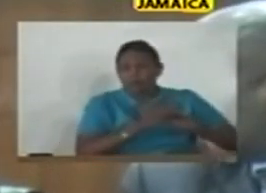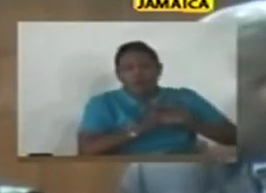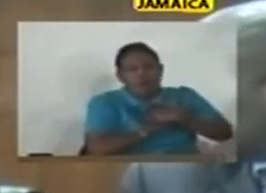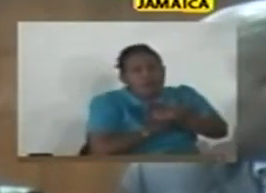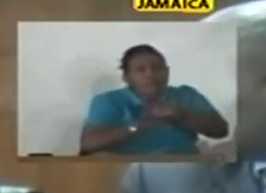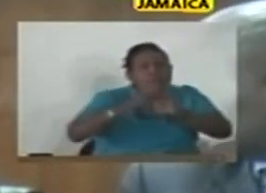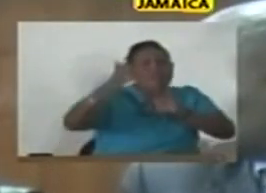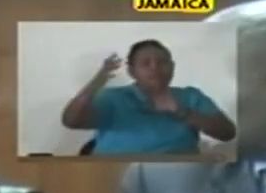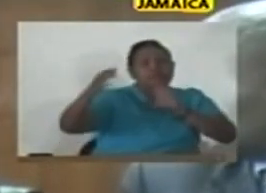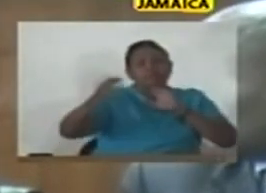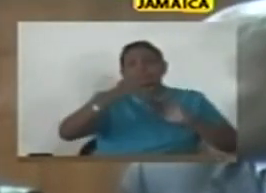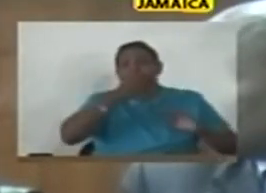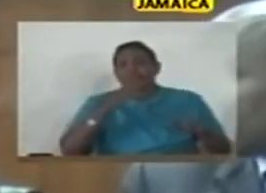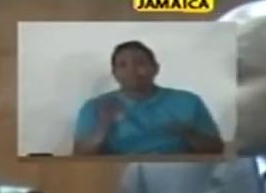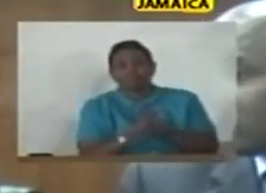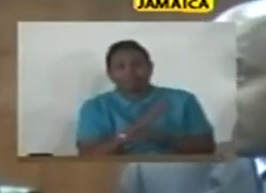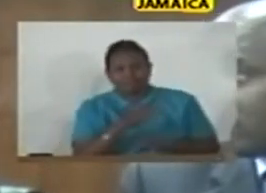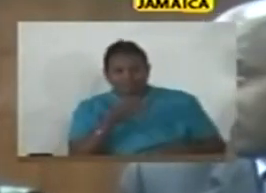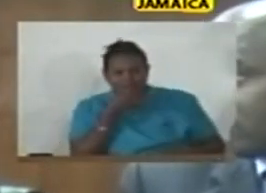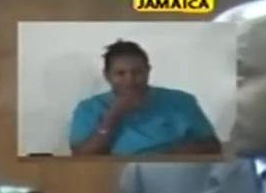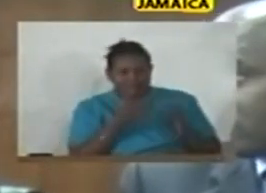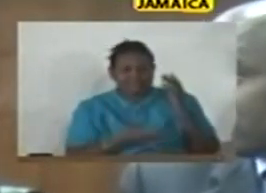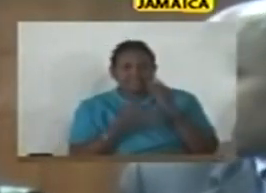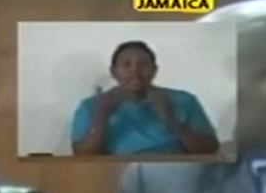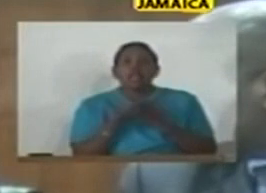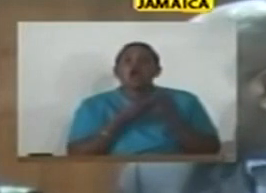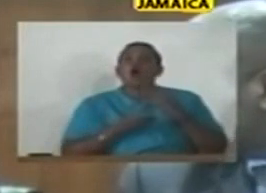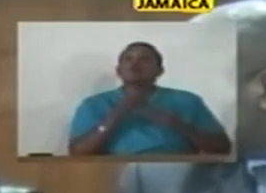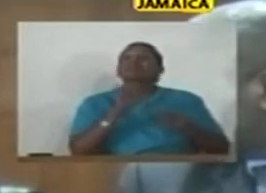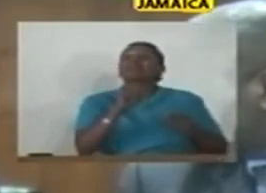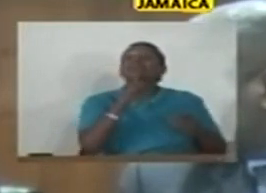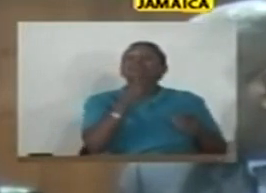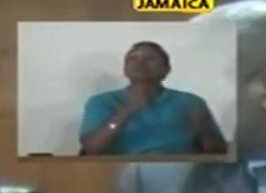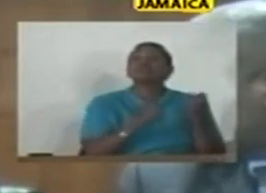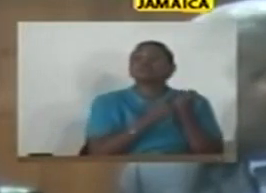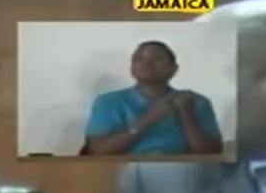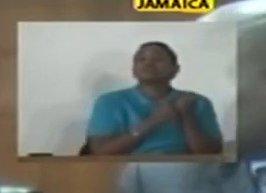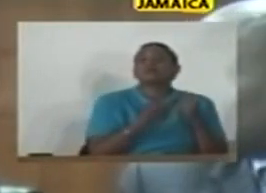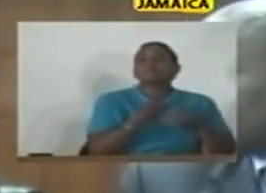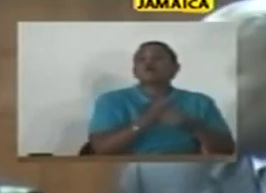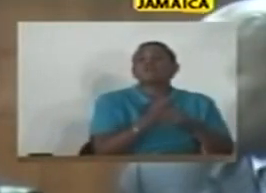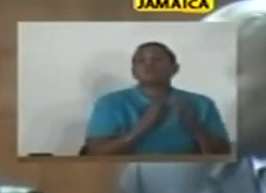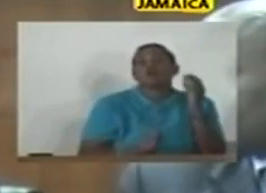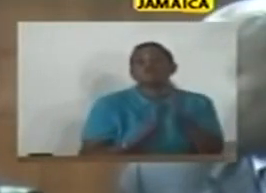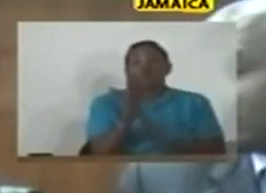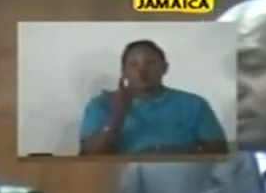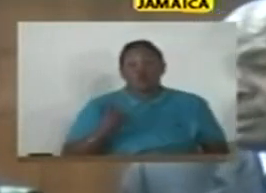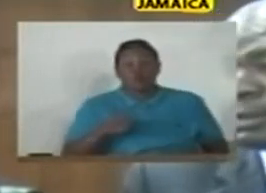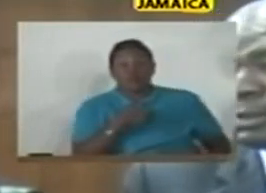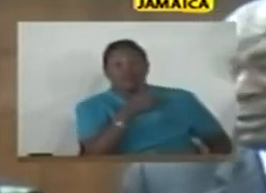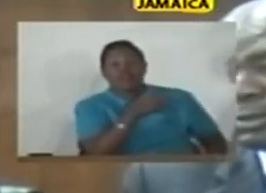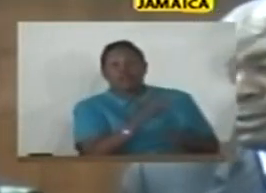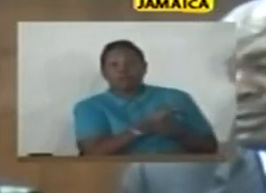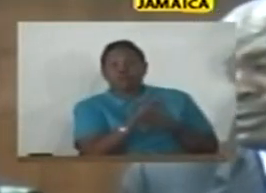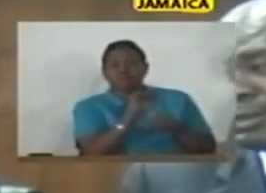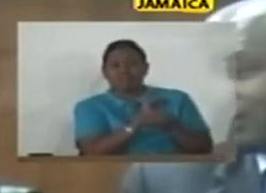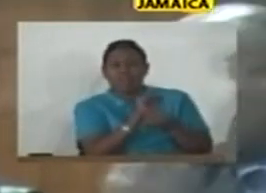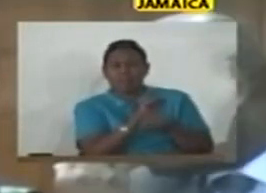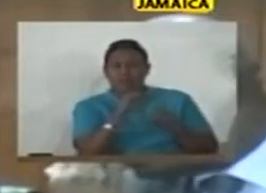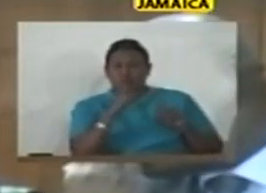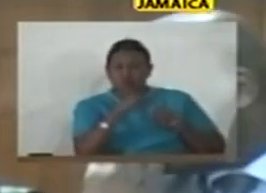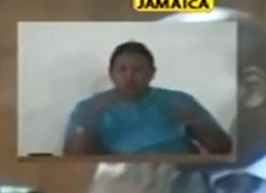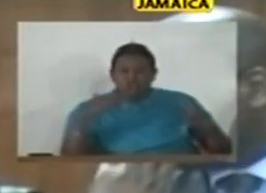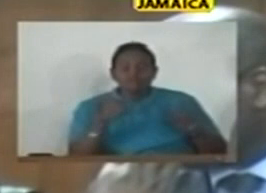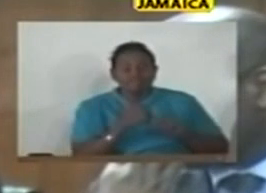digital economy. This, he said, will aid in productivity and growth. We in the Ministry of Labour and Social Security have